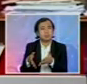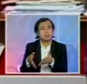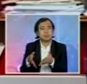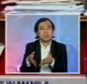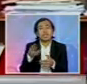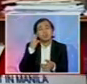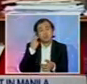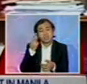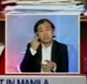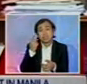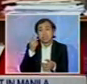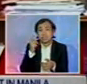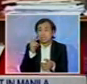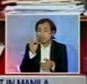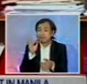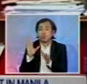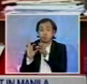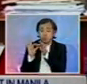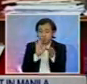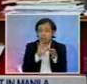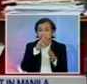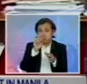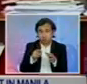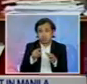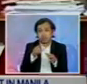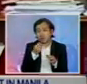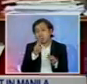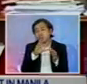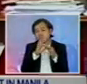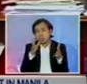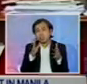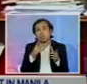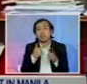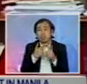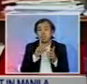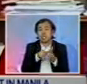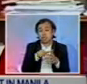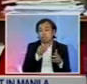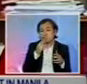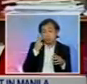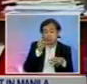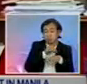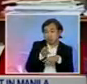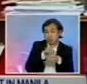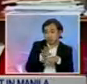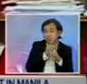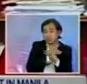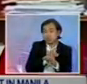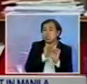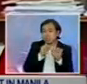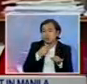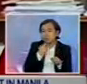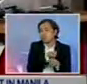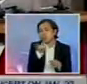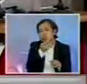irrelevancy of this line of questioning and the answers, the counsel may make a motion to strike out the